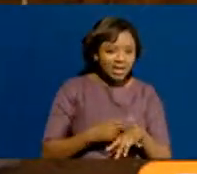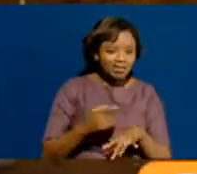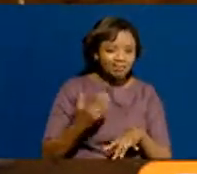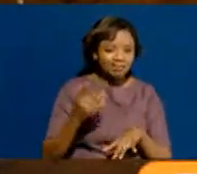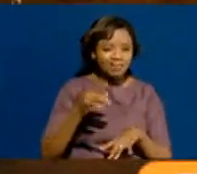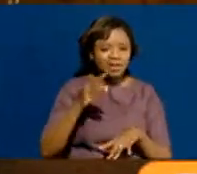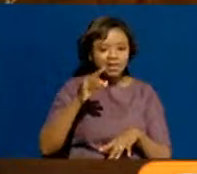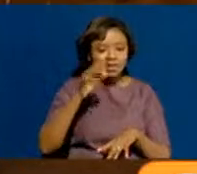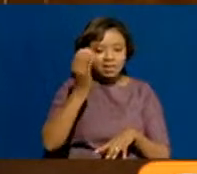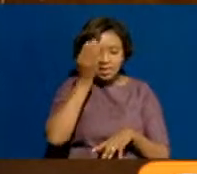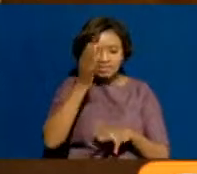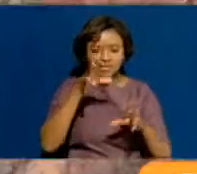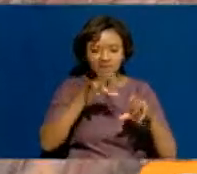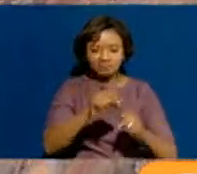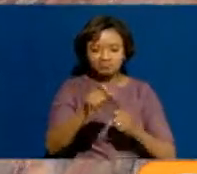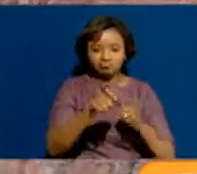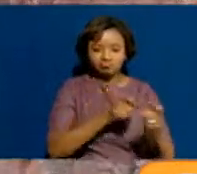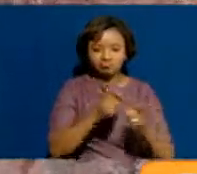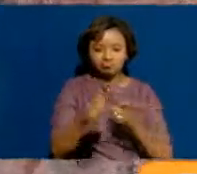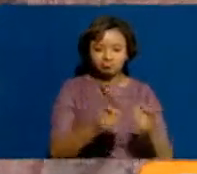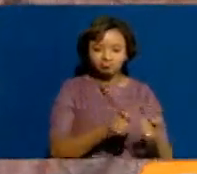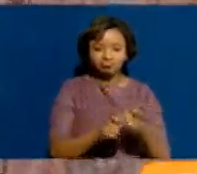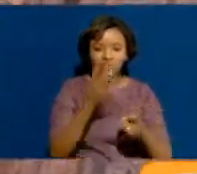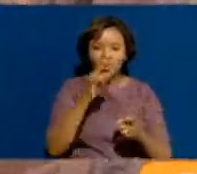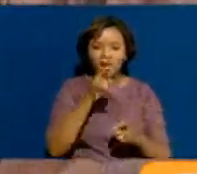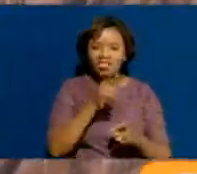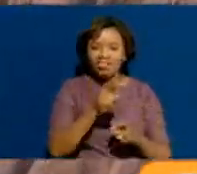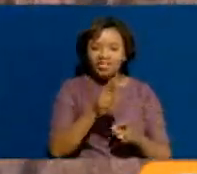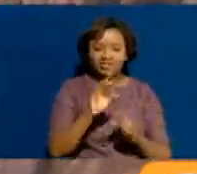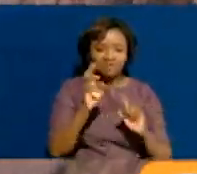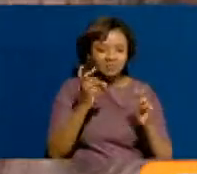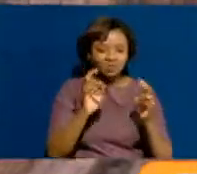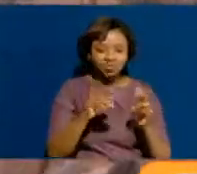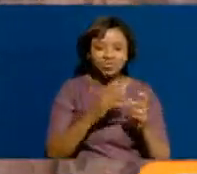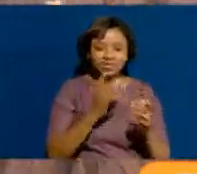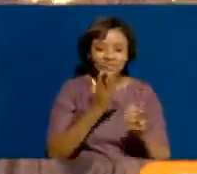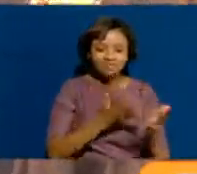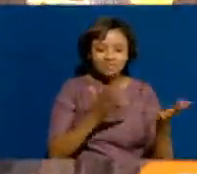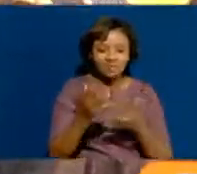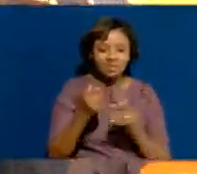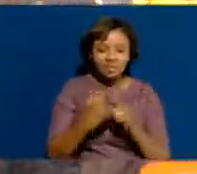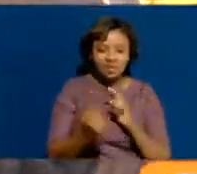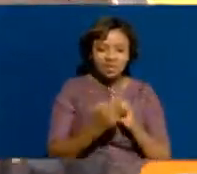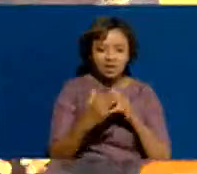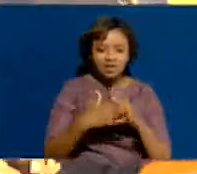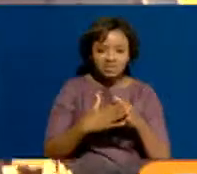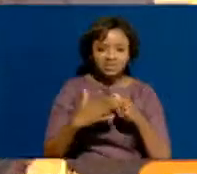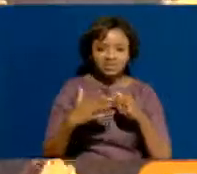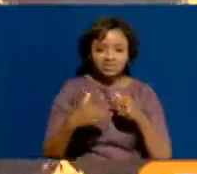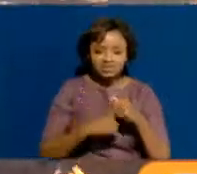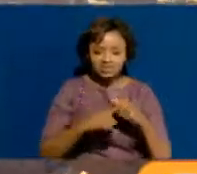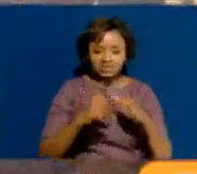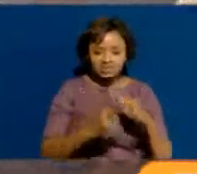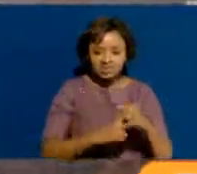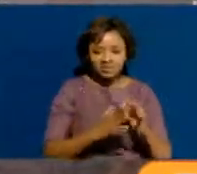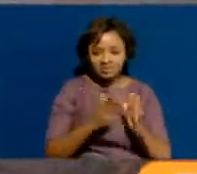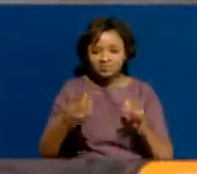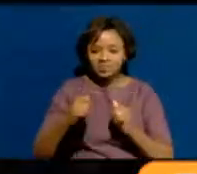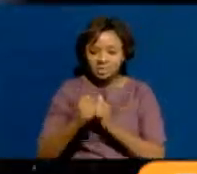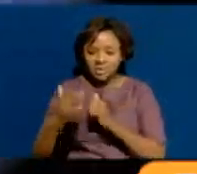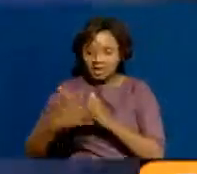Israeli administration, as it was one of the sticky issues which led to the 1967 to 1979